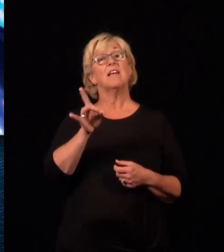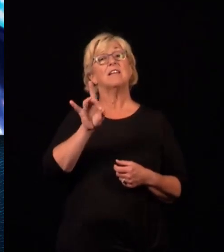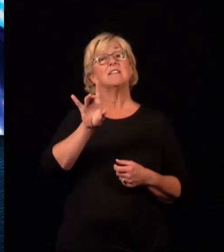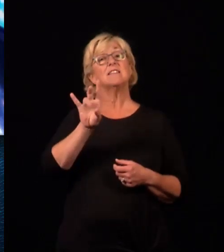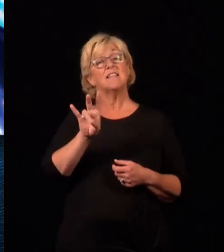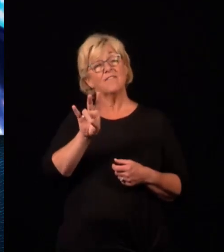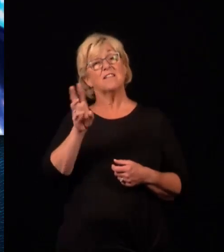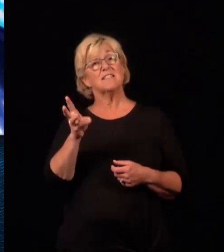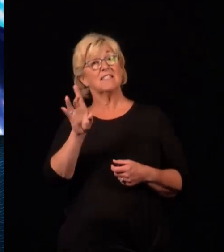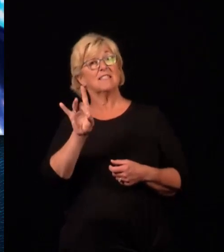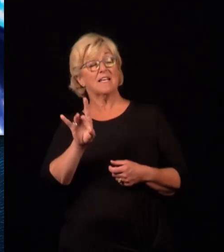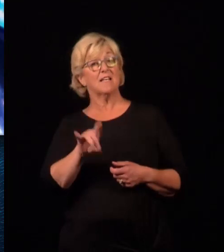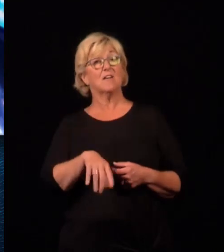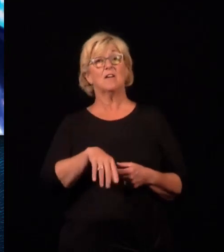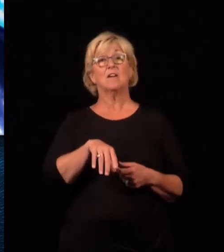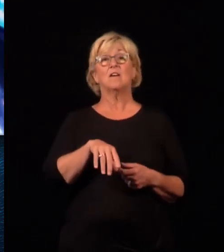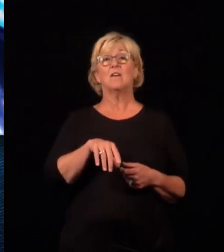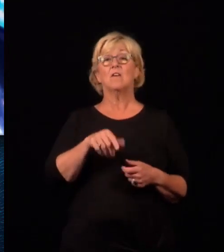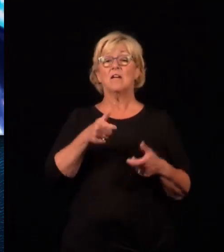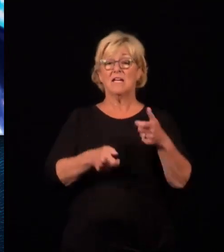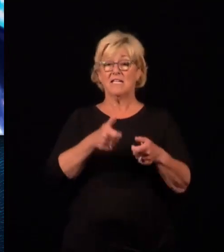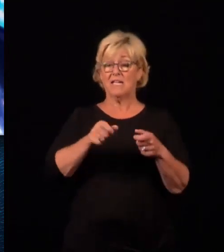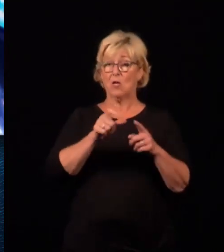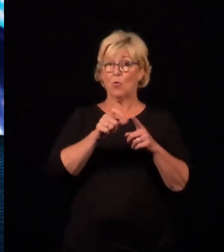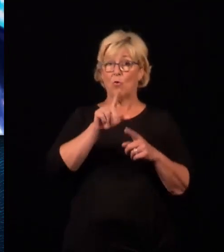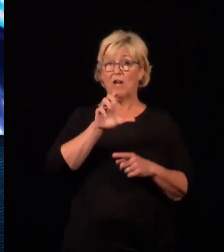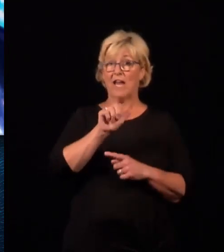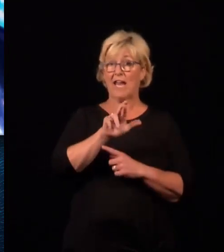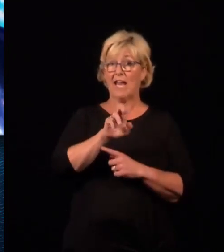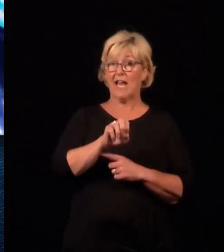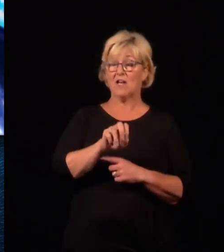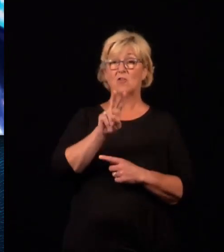209-257-8768. Again, that's text the word CARE to